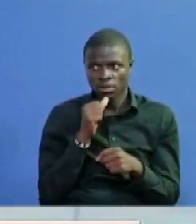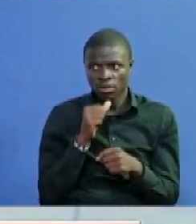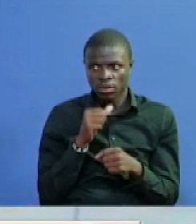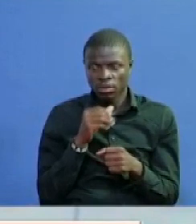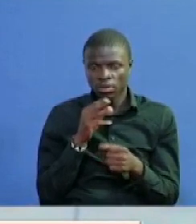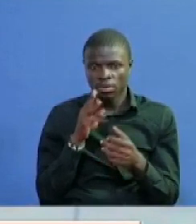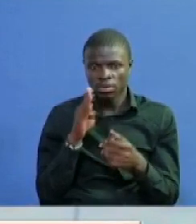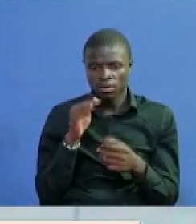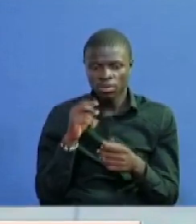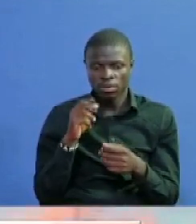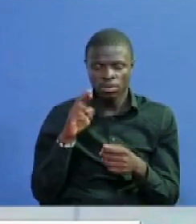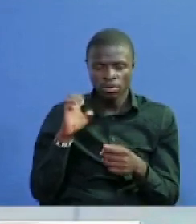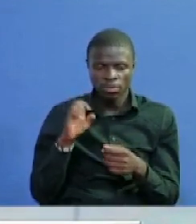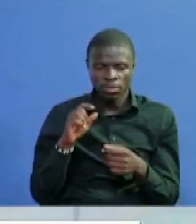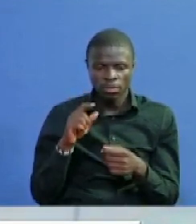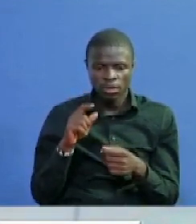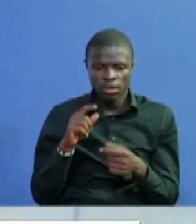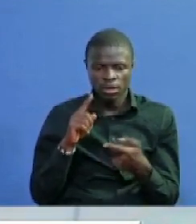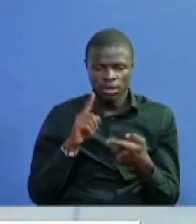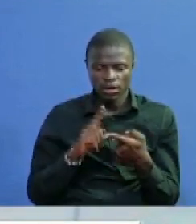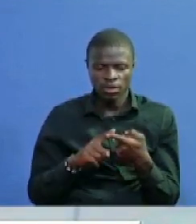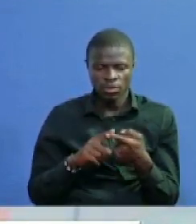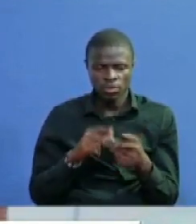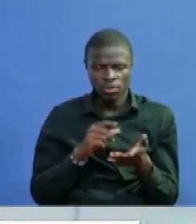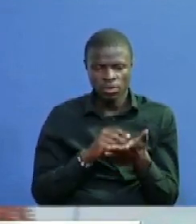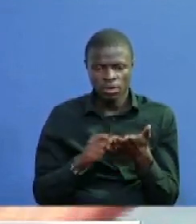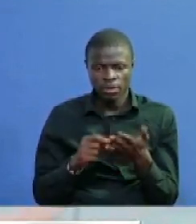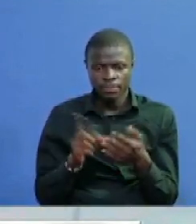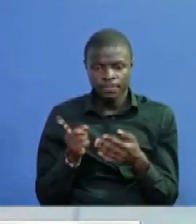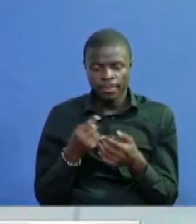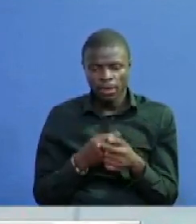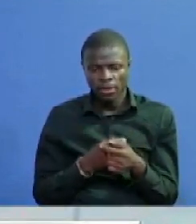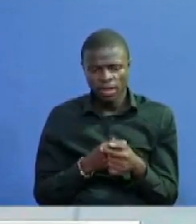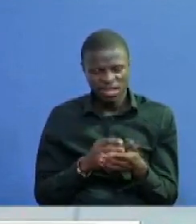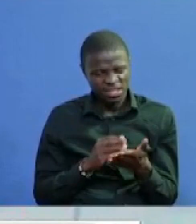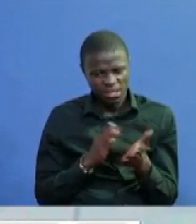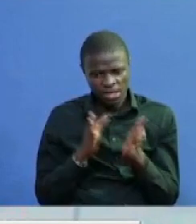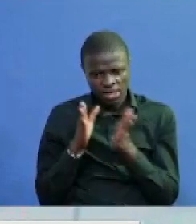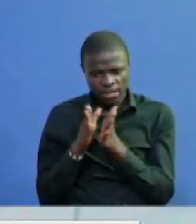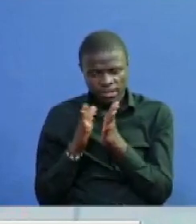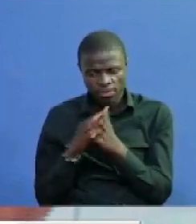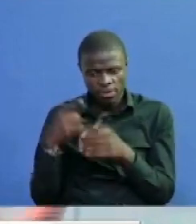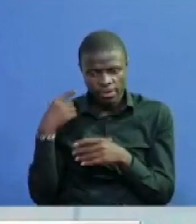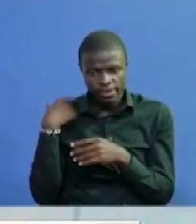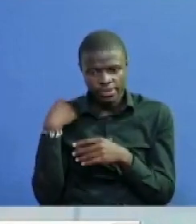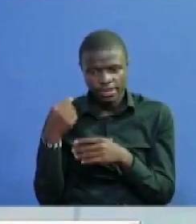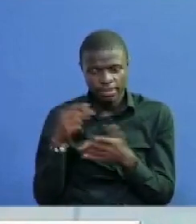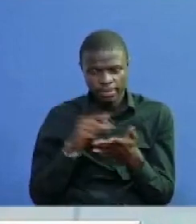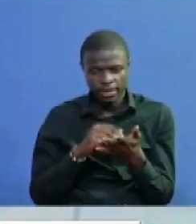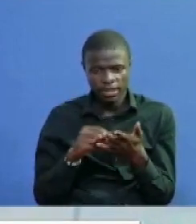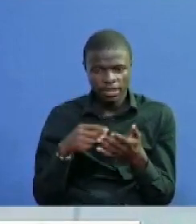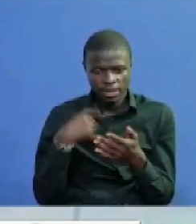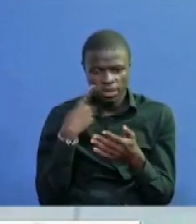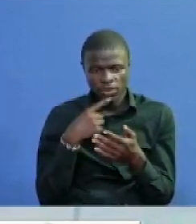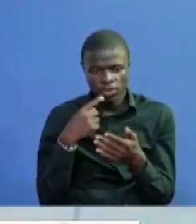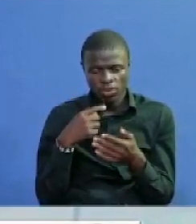IEBC was expecting I don't know how many millions, but only a small percentage registered. Yeah. So who are those? And why